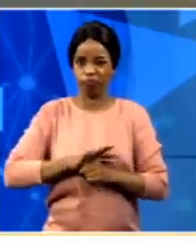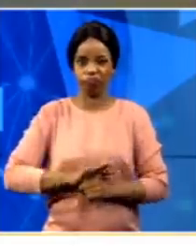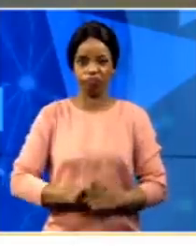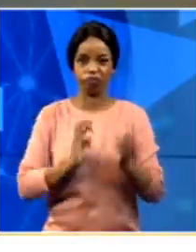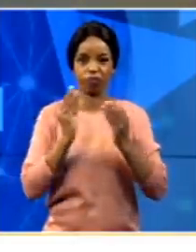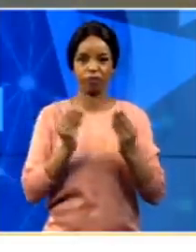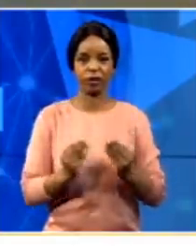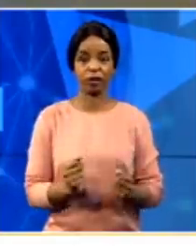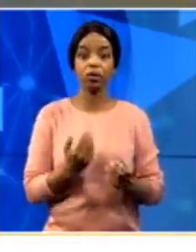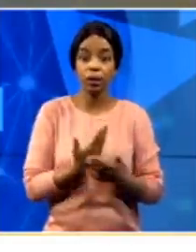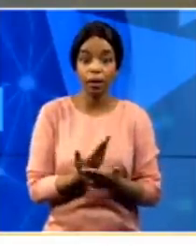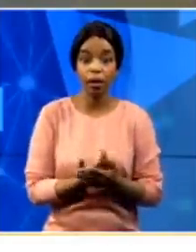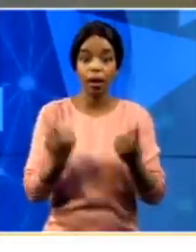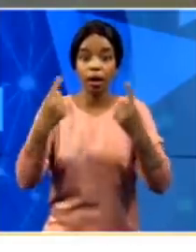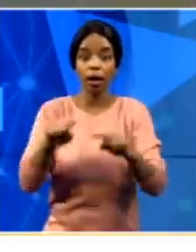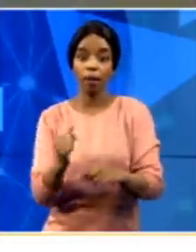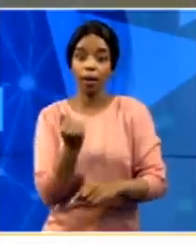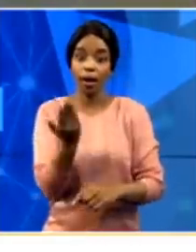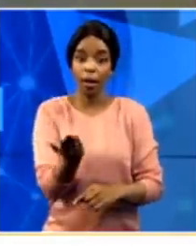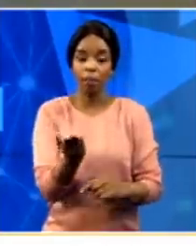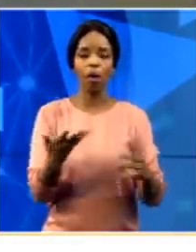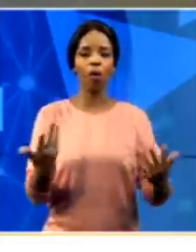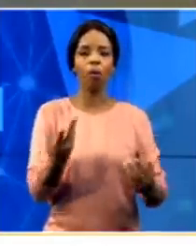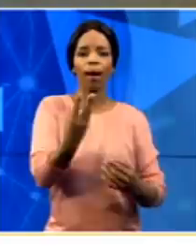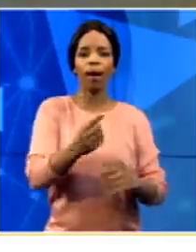there a timeline reference that companies have to use